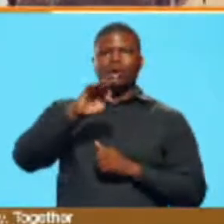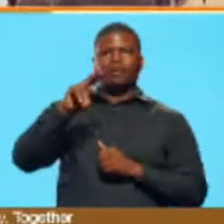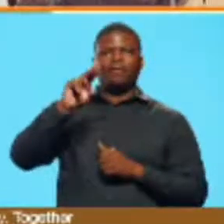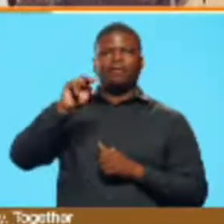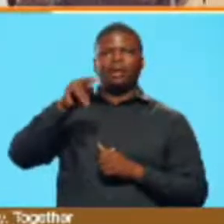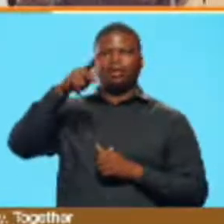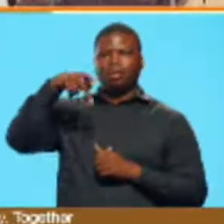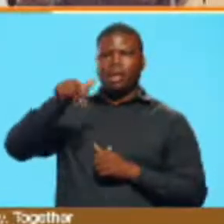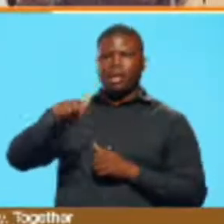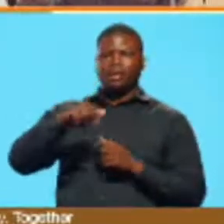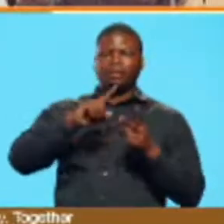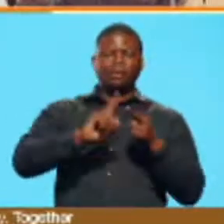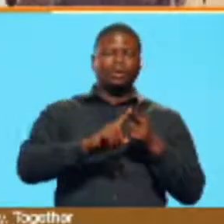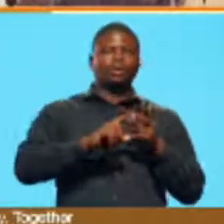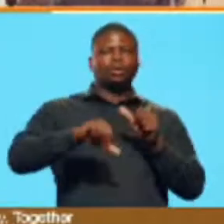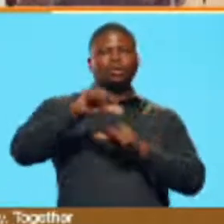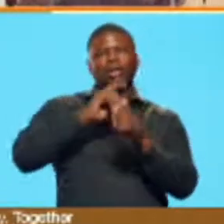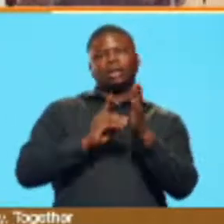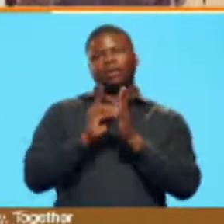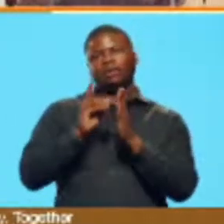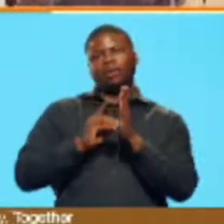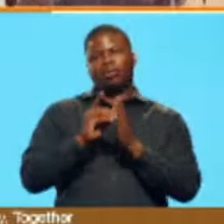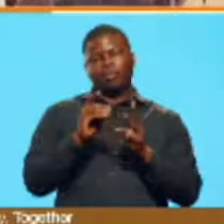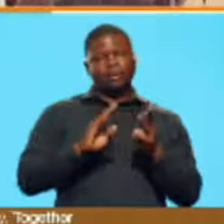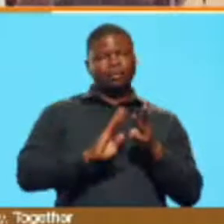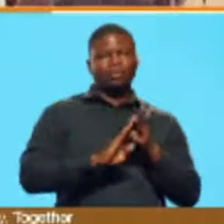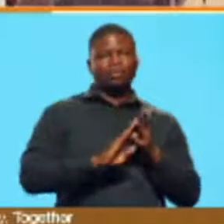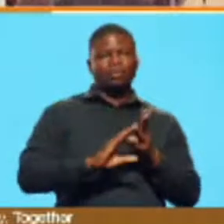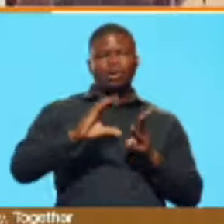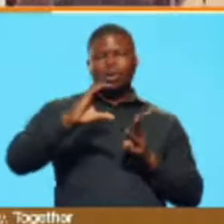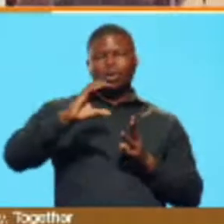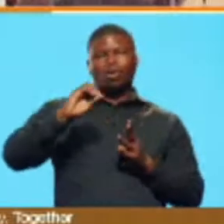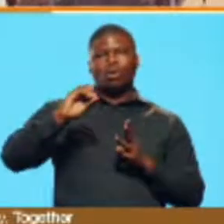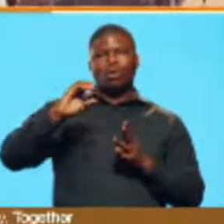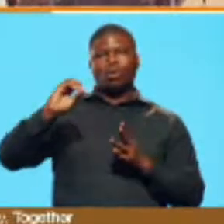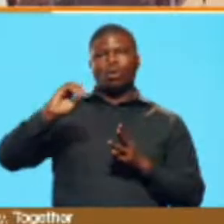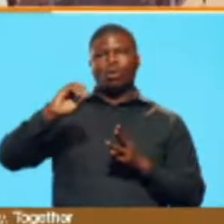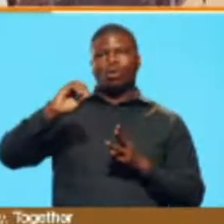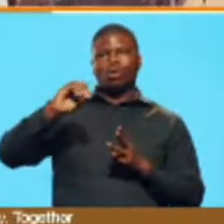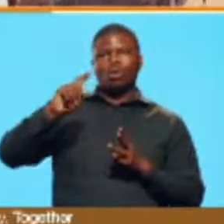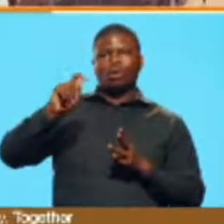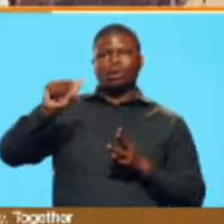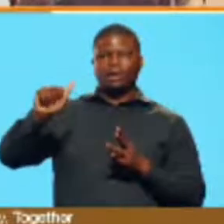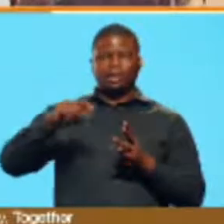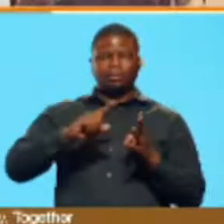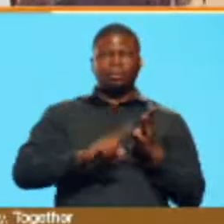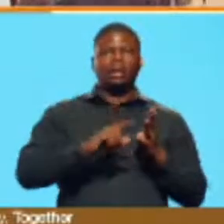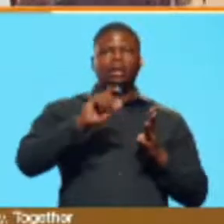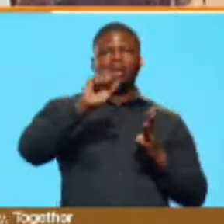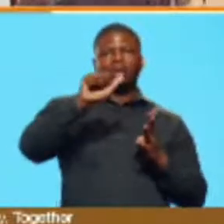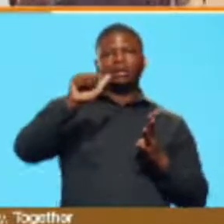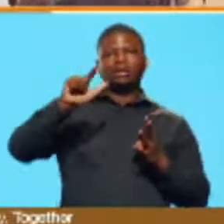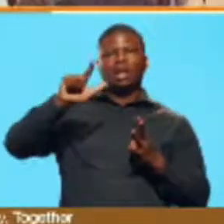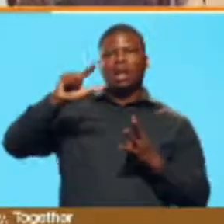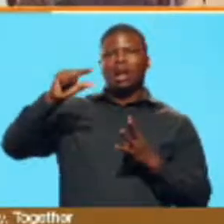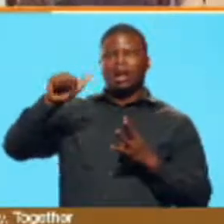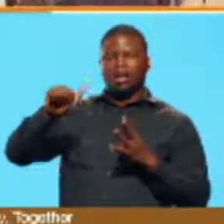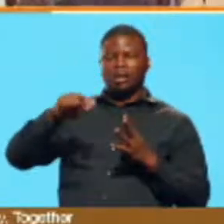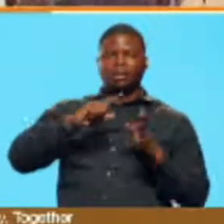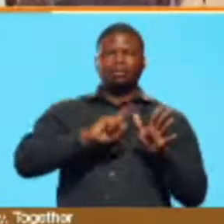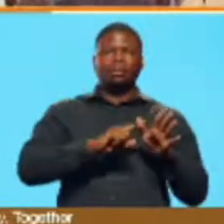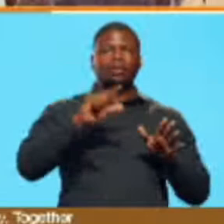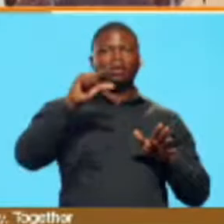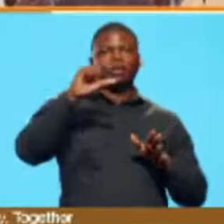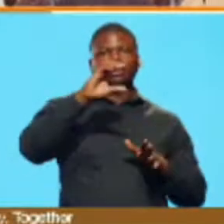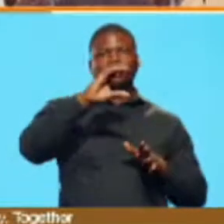Social Development, COCTA, SALGA, 36 South Africa,